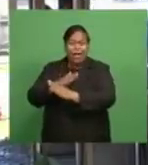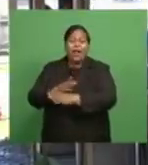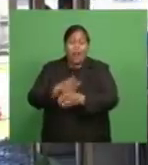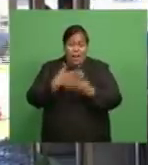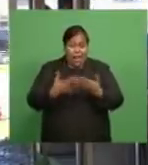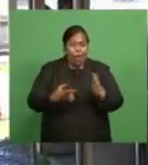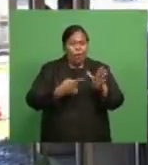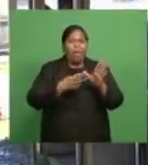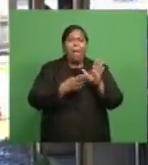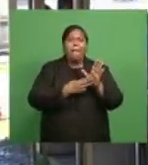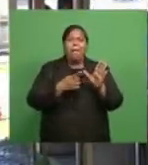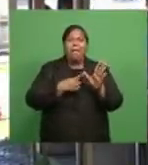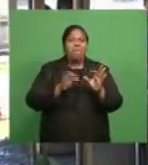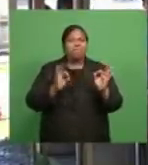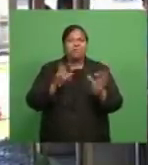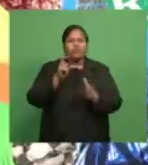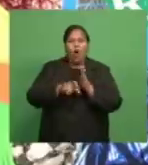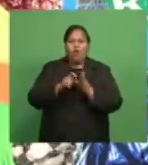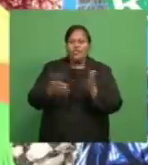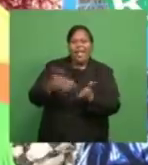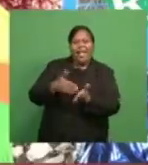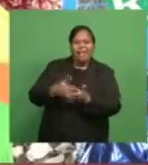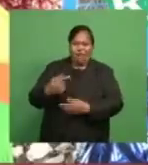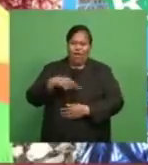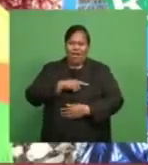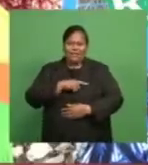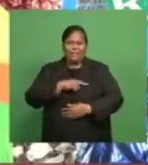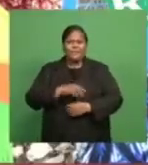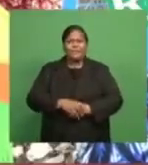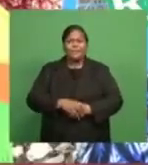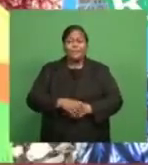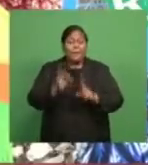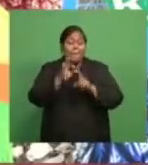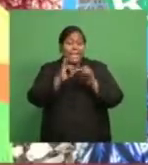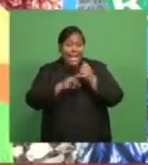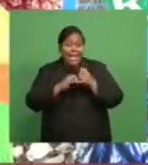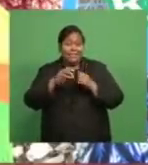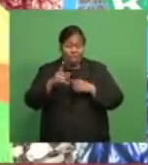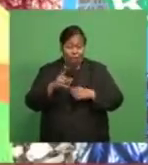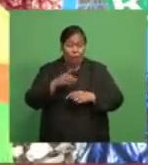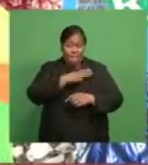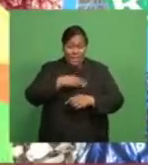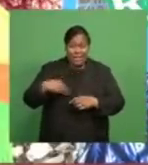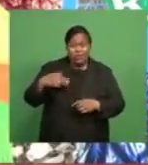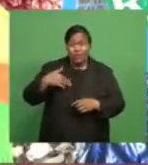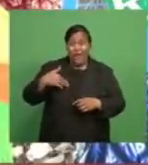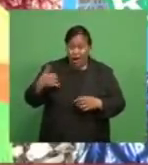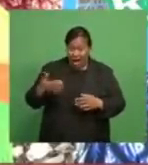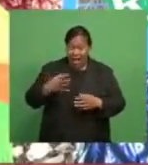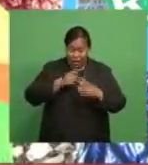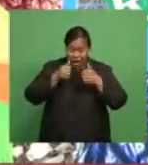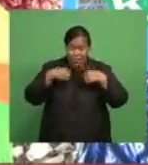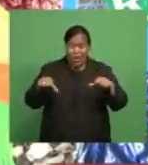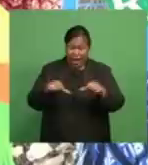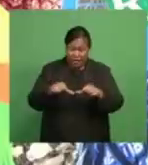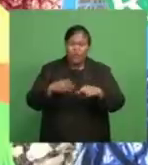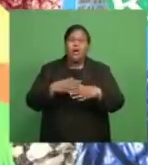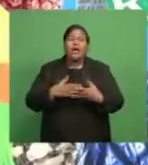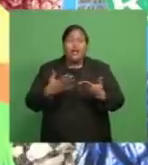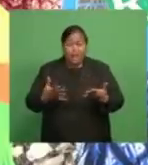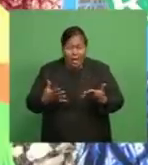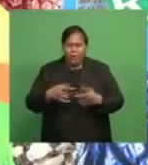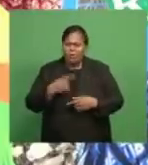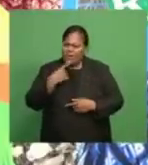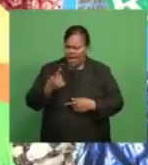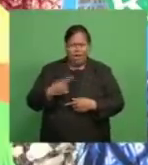put additional costs. Permanent Secretary for the Ministry of Agriculture, Ritesh Das, continues to refute claims